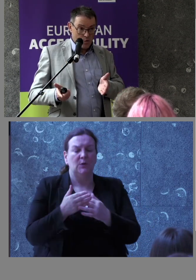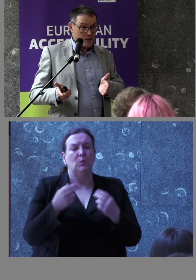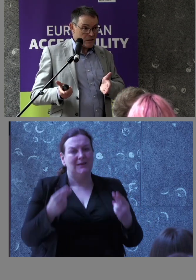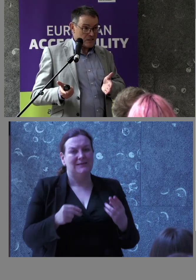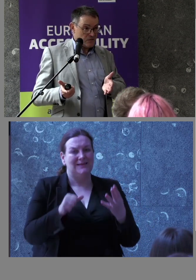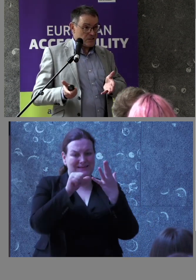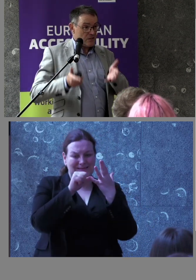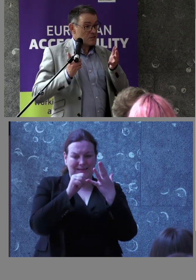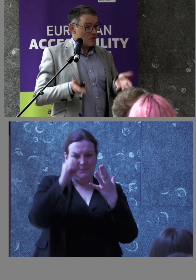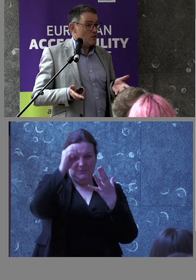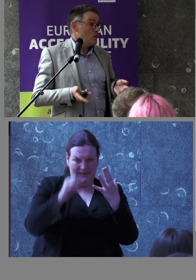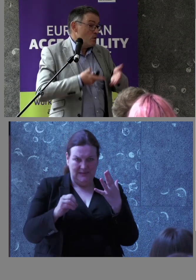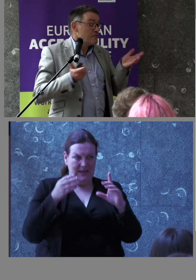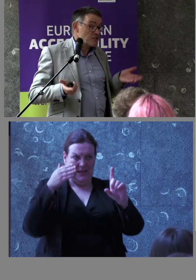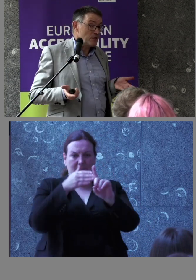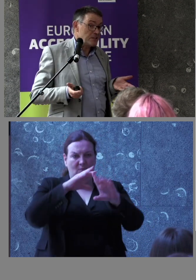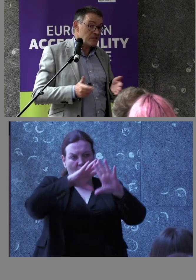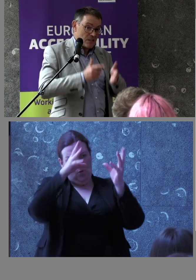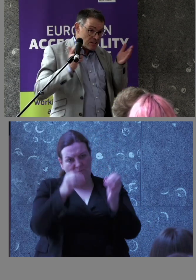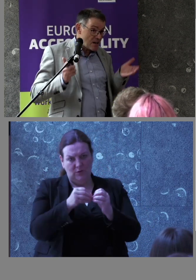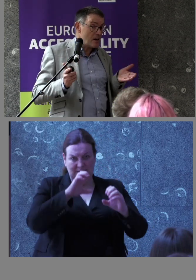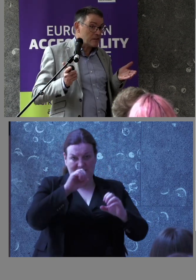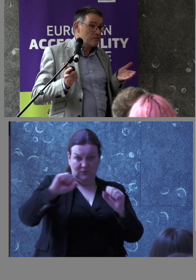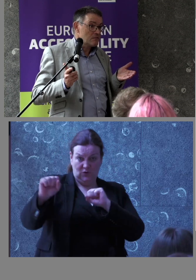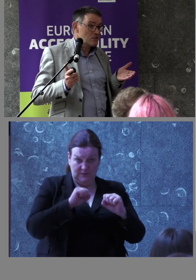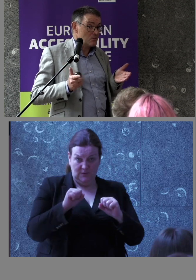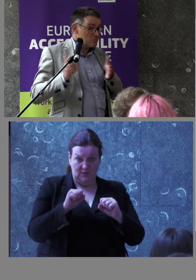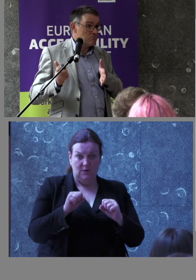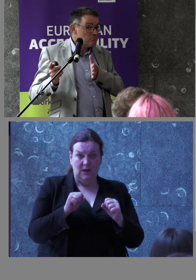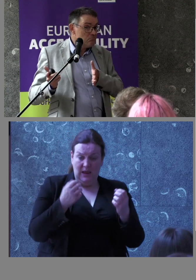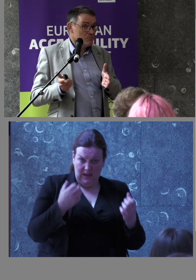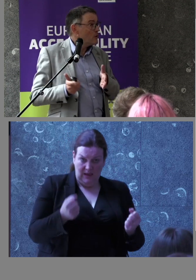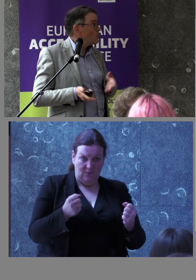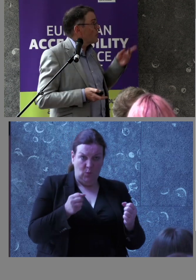our staff? And I think we need to look at that.